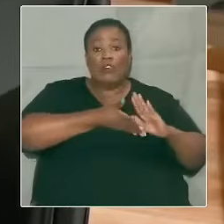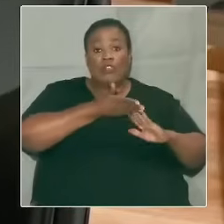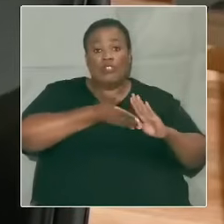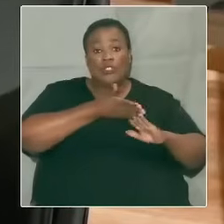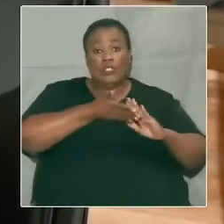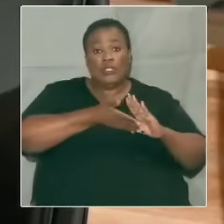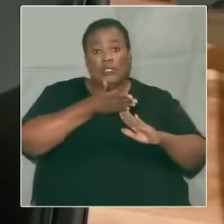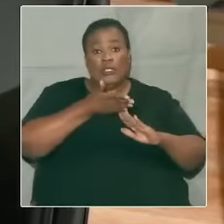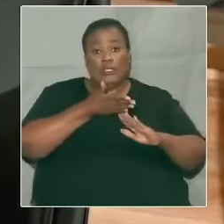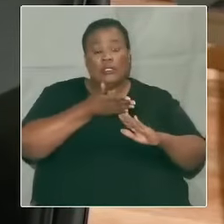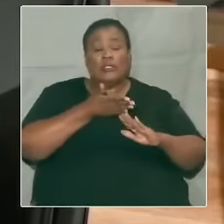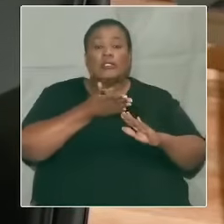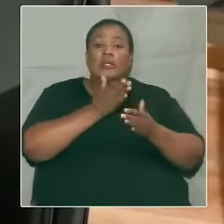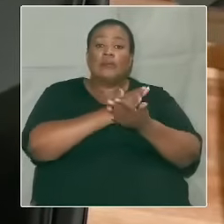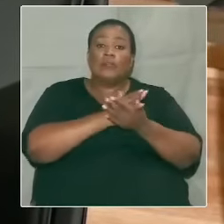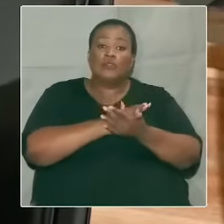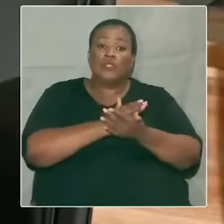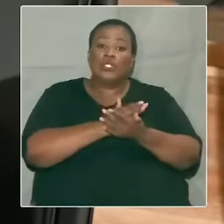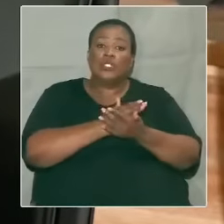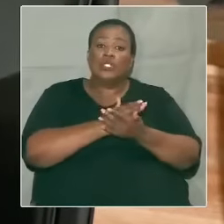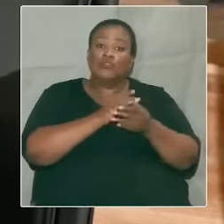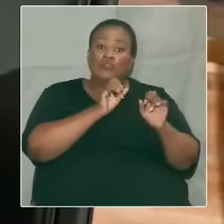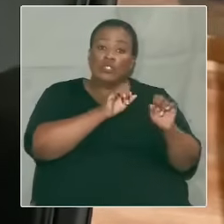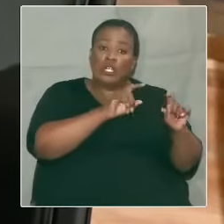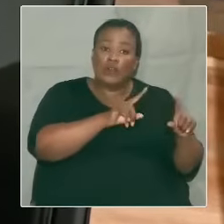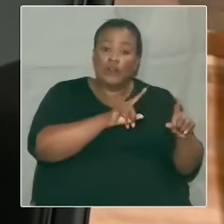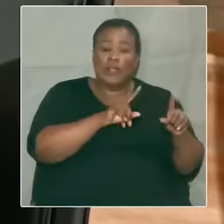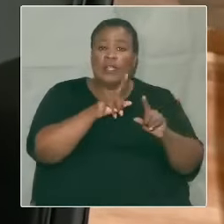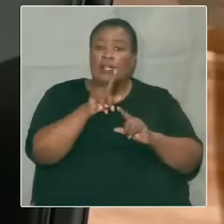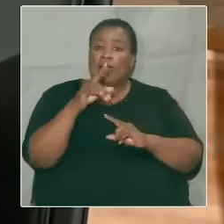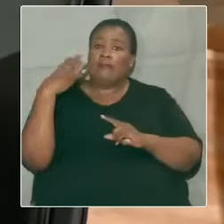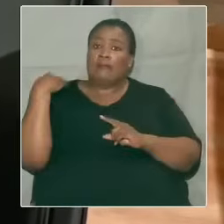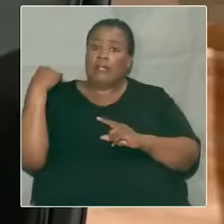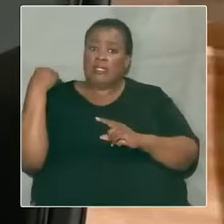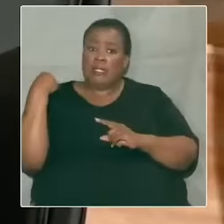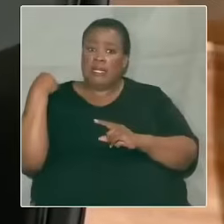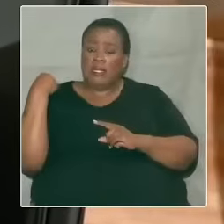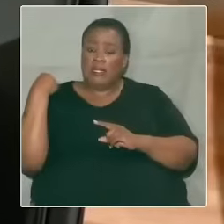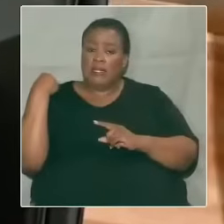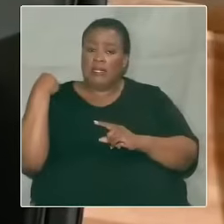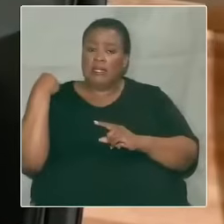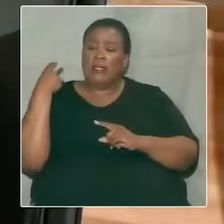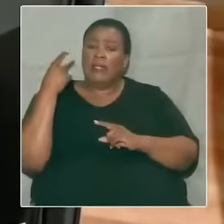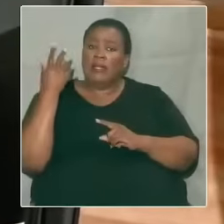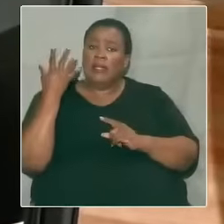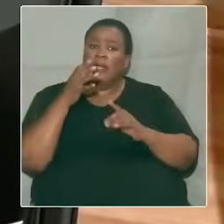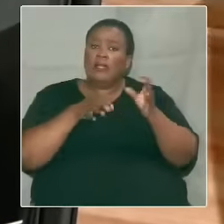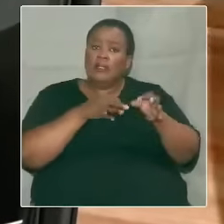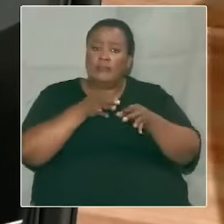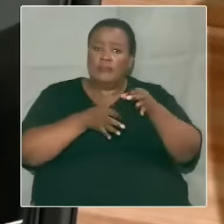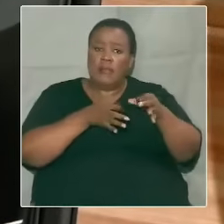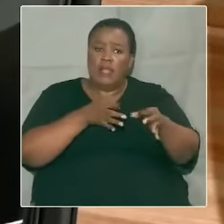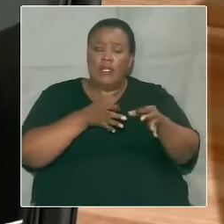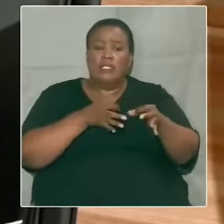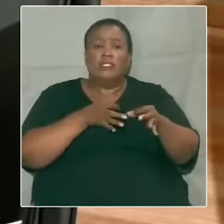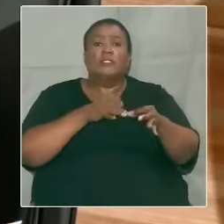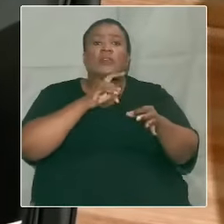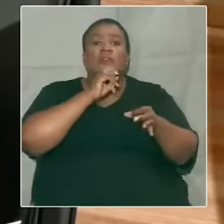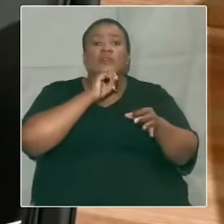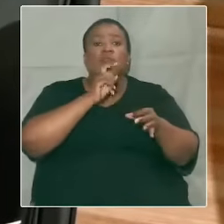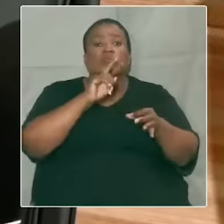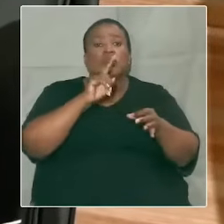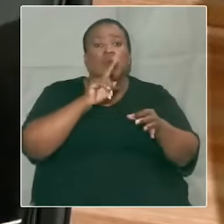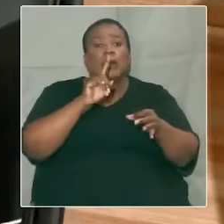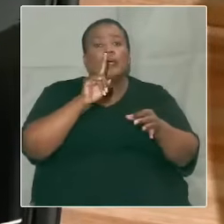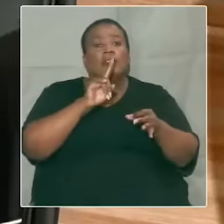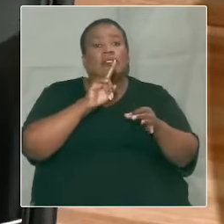between yourself and the Minister are defined within a legal framework.